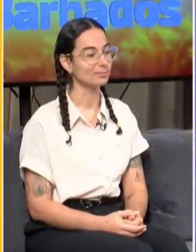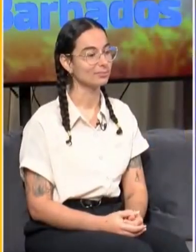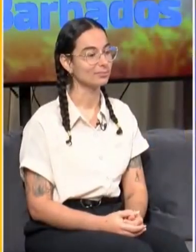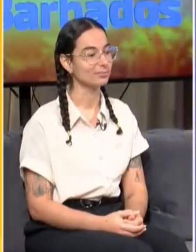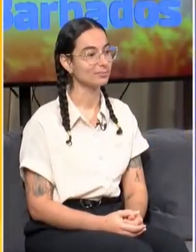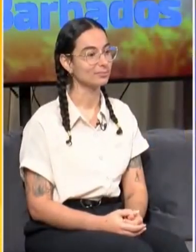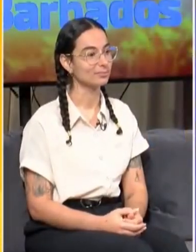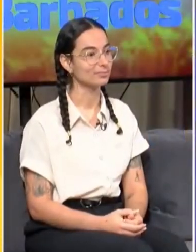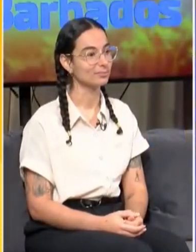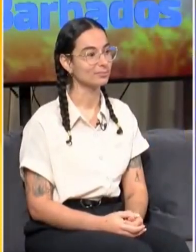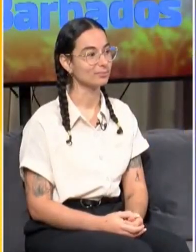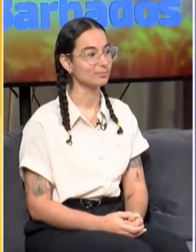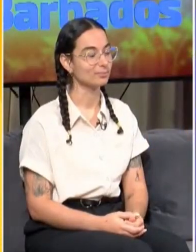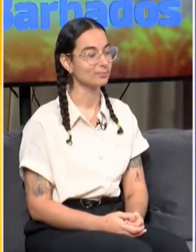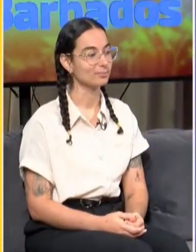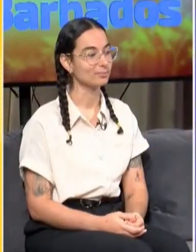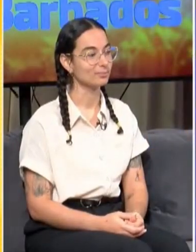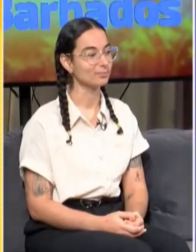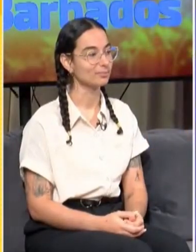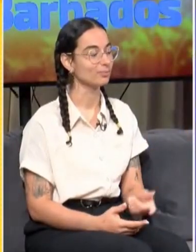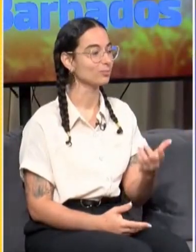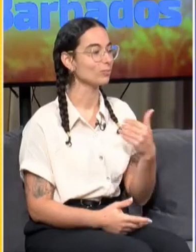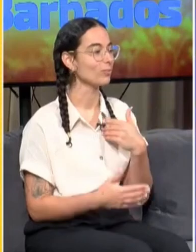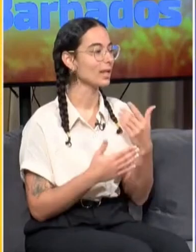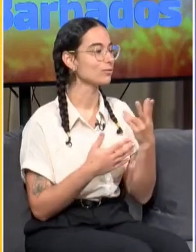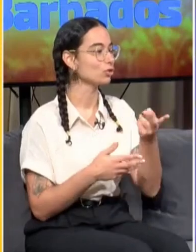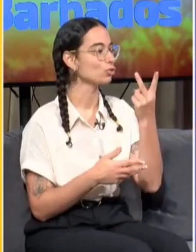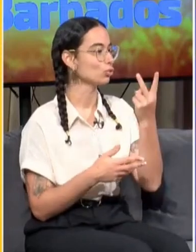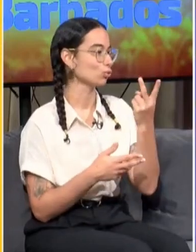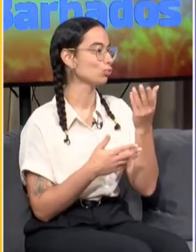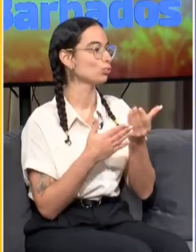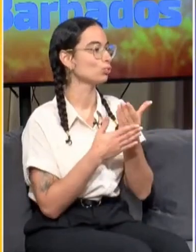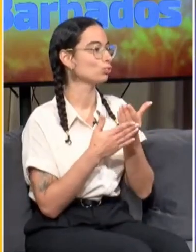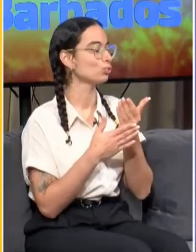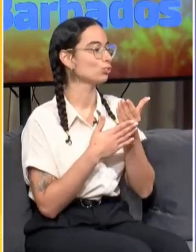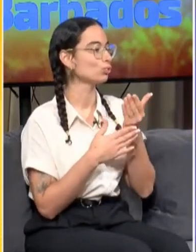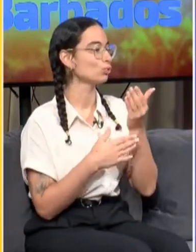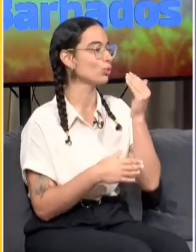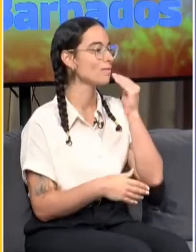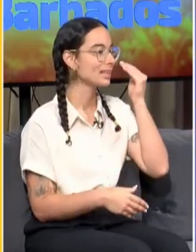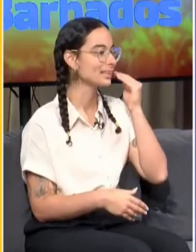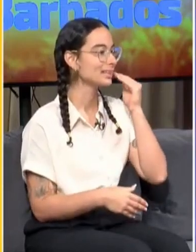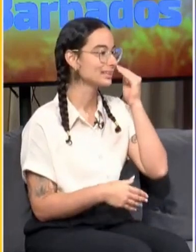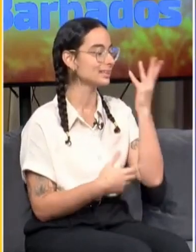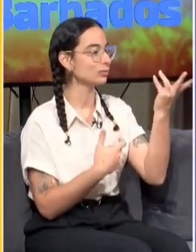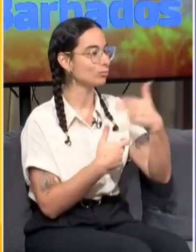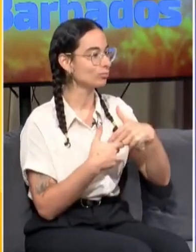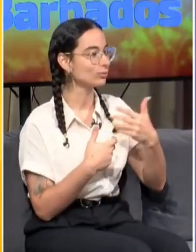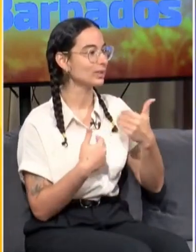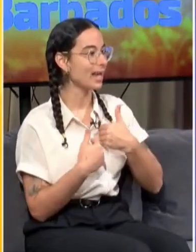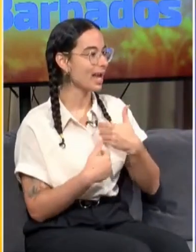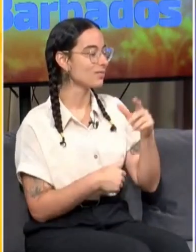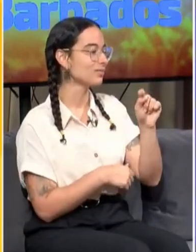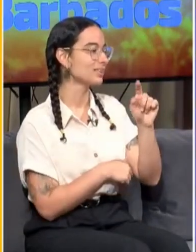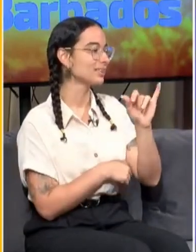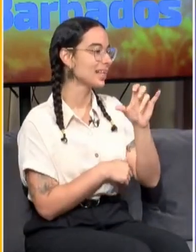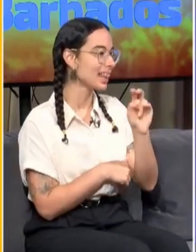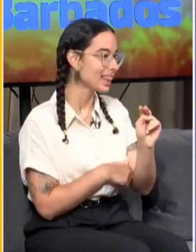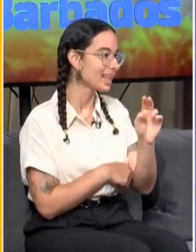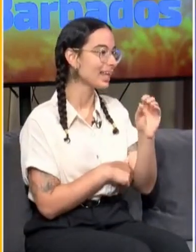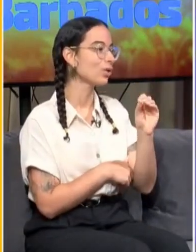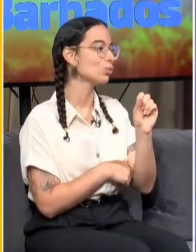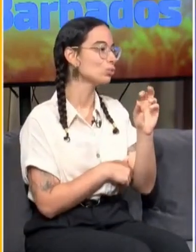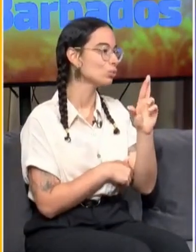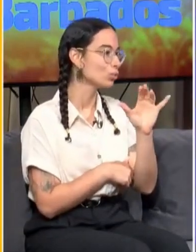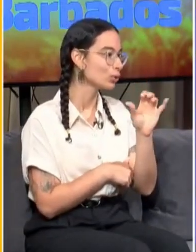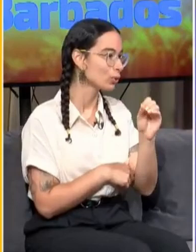two new faces joining us. You're seeing on screen Tailyn Osorio, and she's our interpreter today.